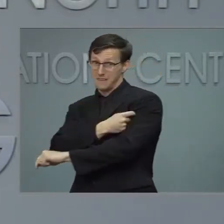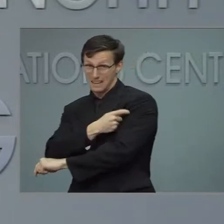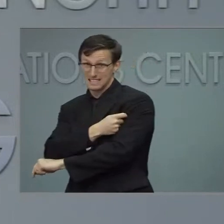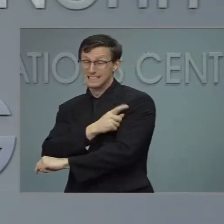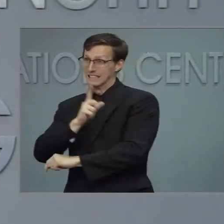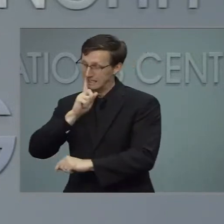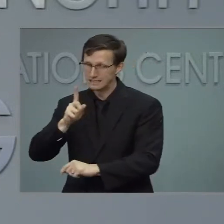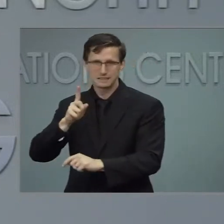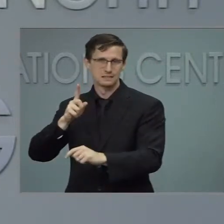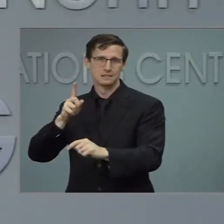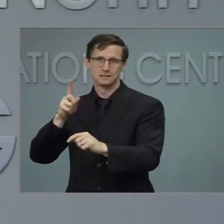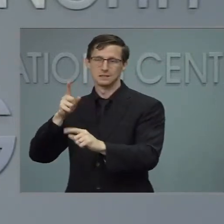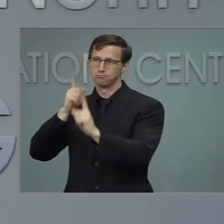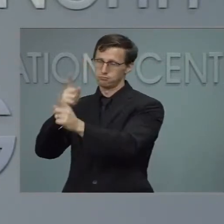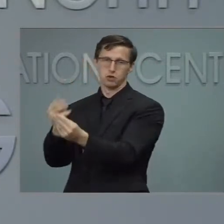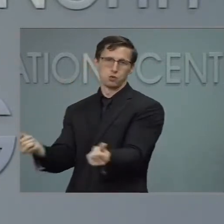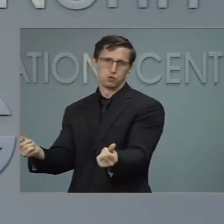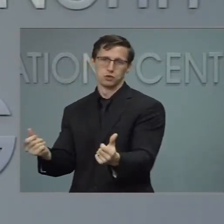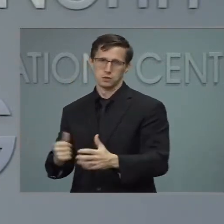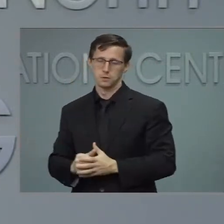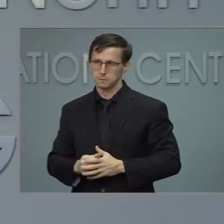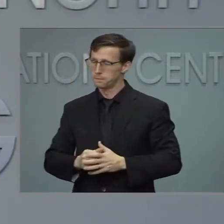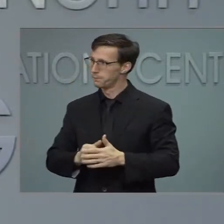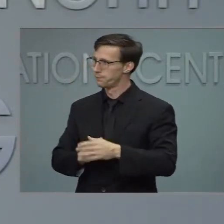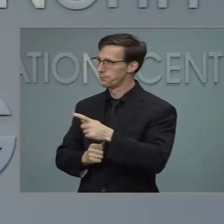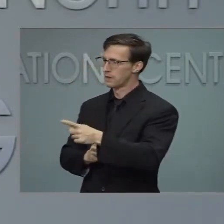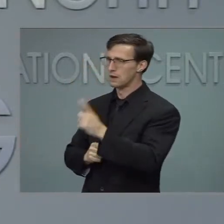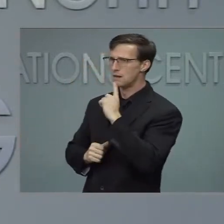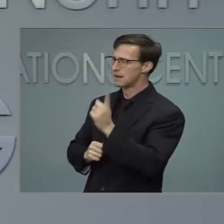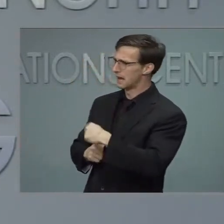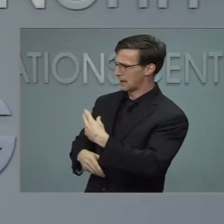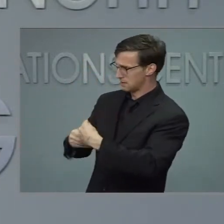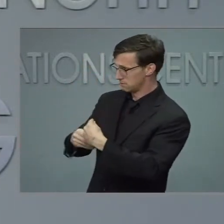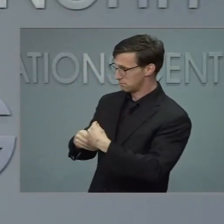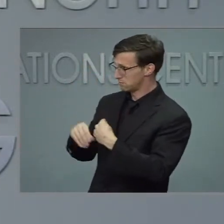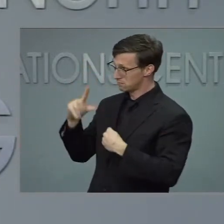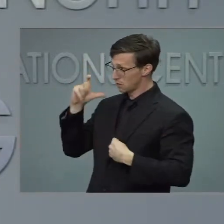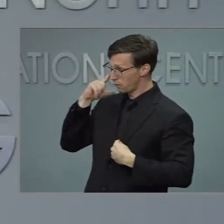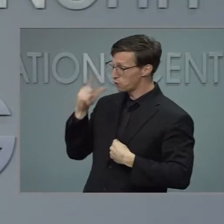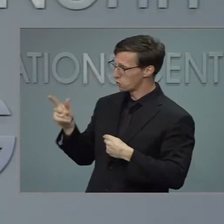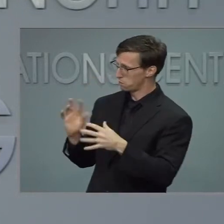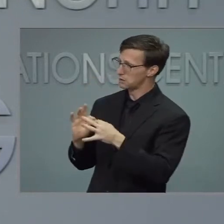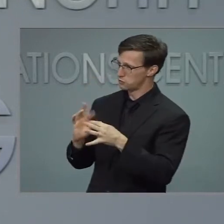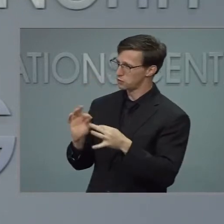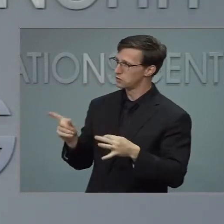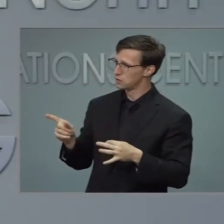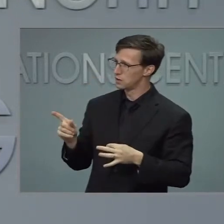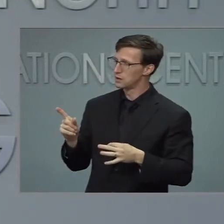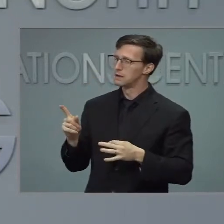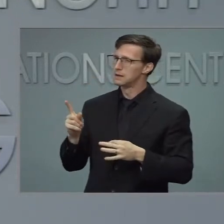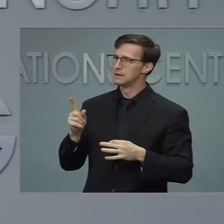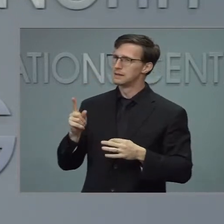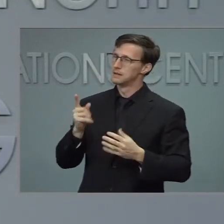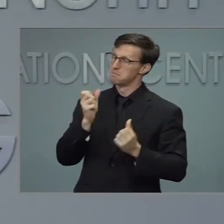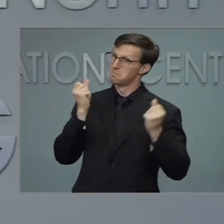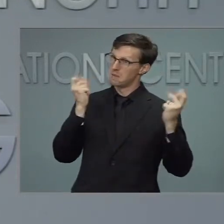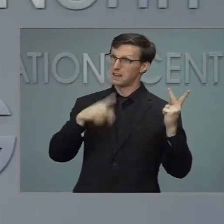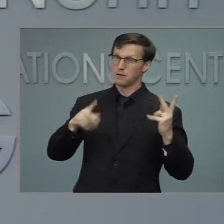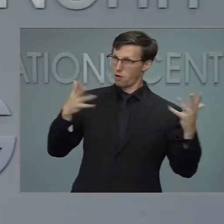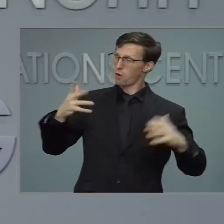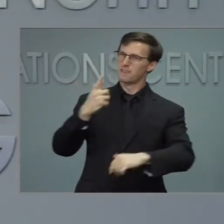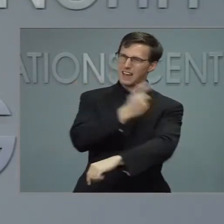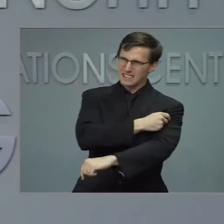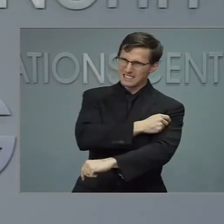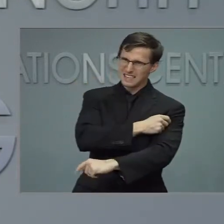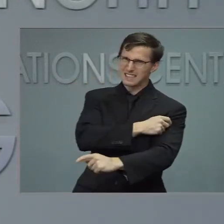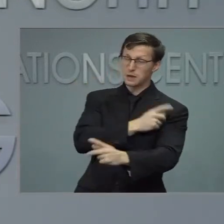you were talking earlier, too, Governor, about the frustration people have, vaccinated, unvaccinated. Would you go as far as to say that